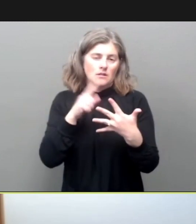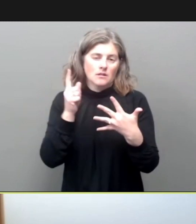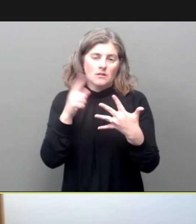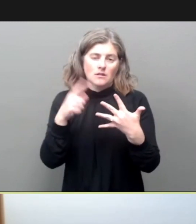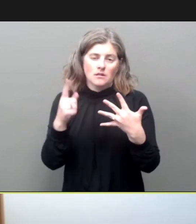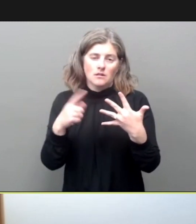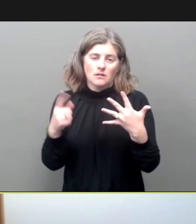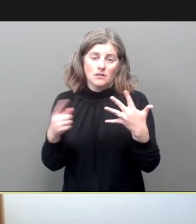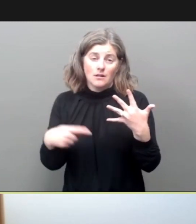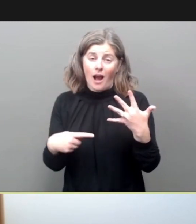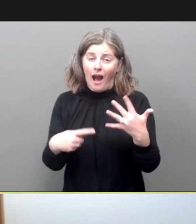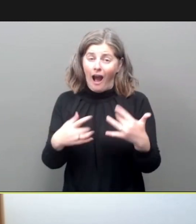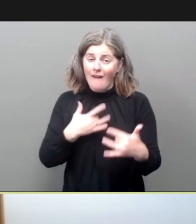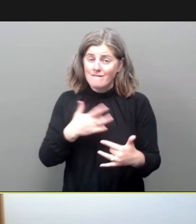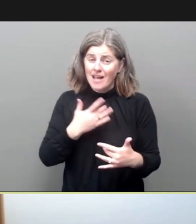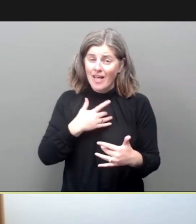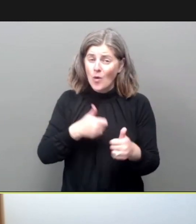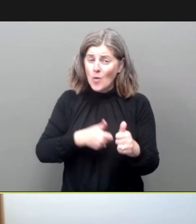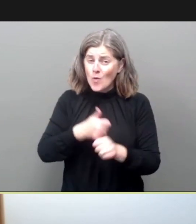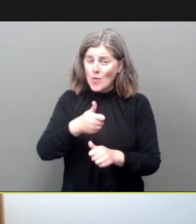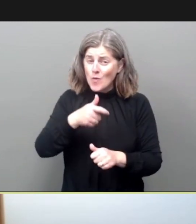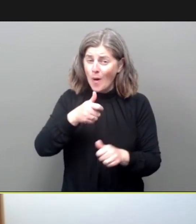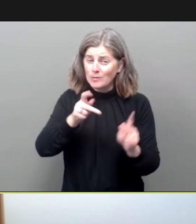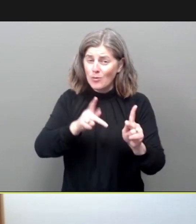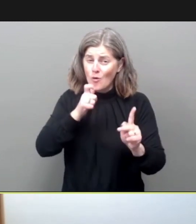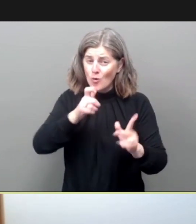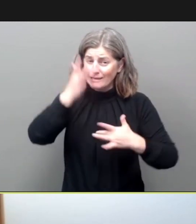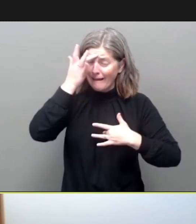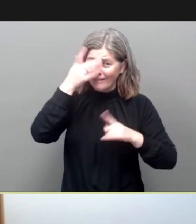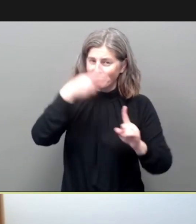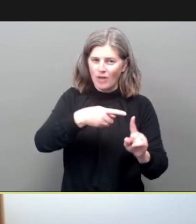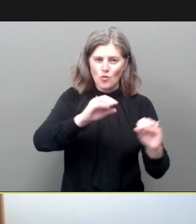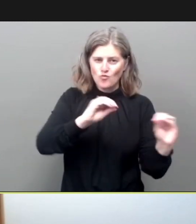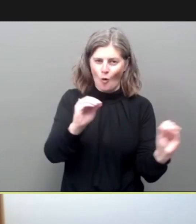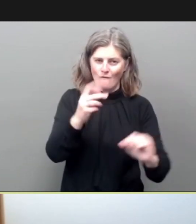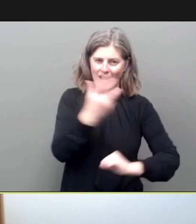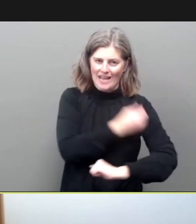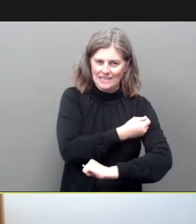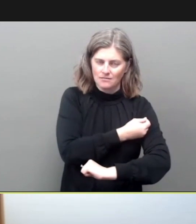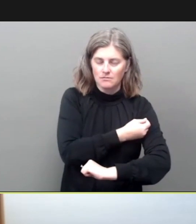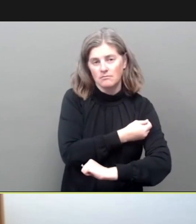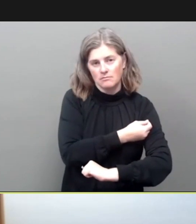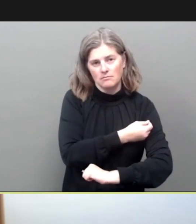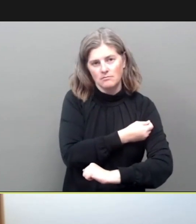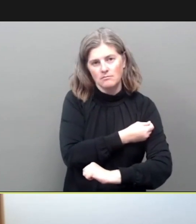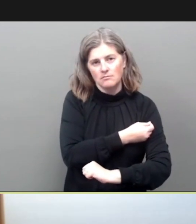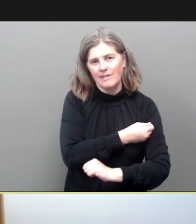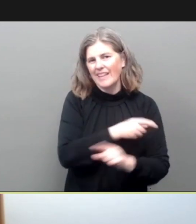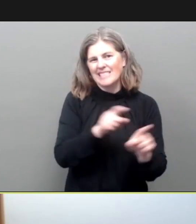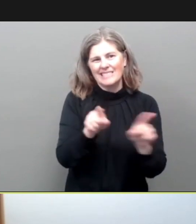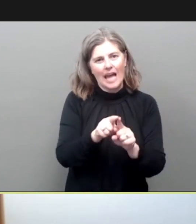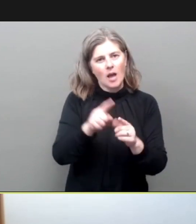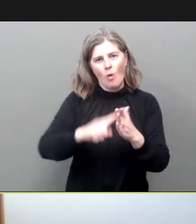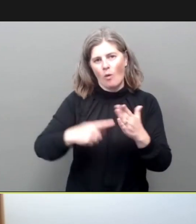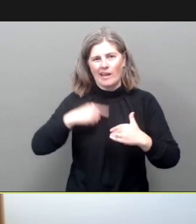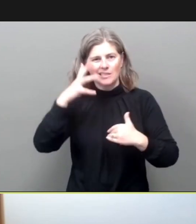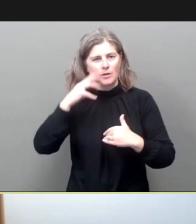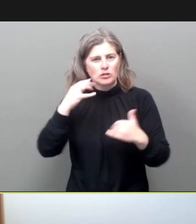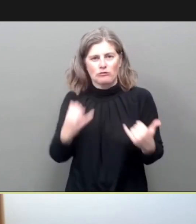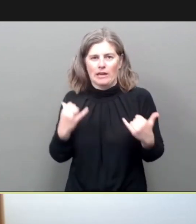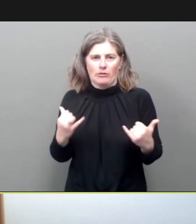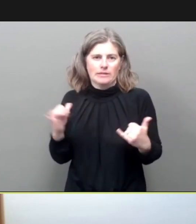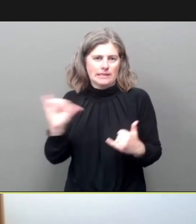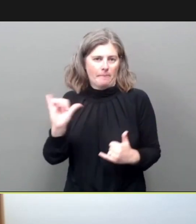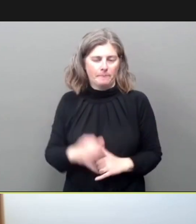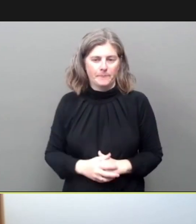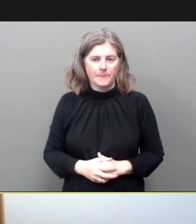mainly driven by unvaccinated persons, which is still the same surge that we're living right now.